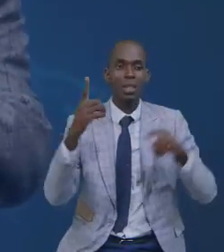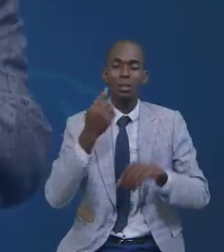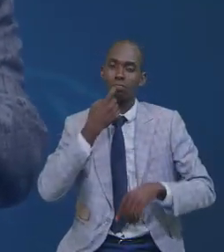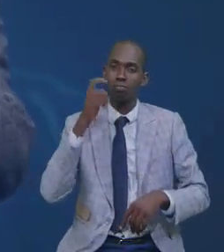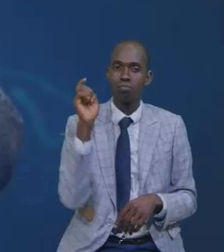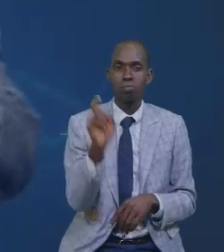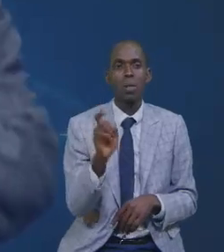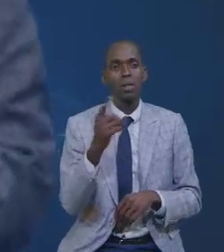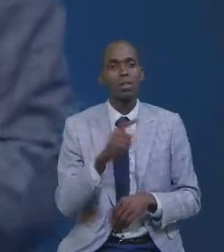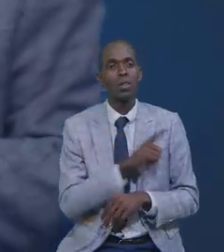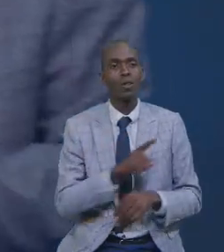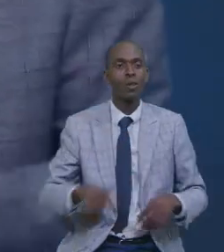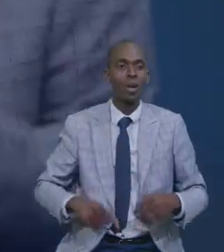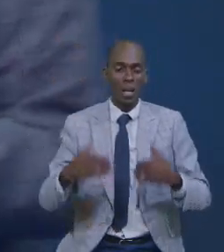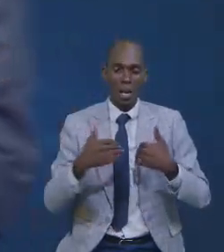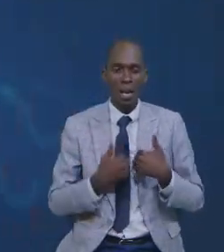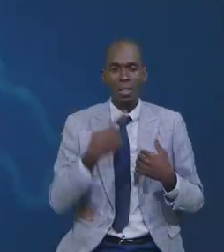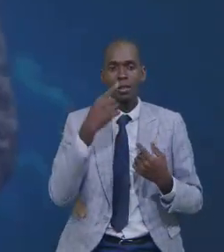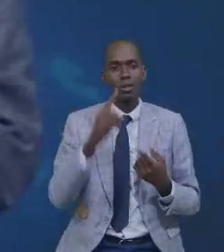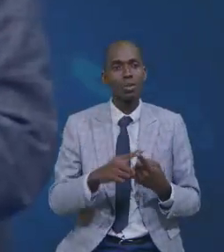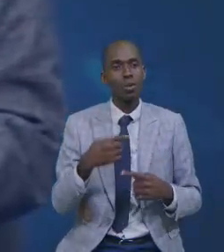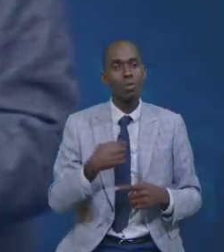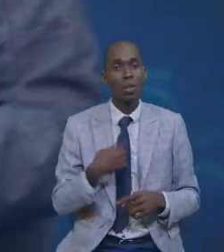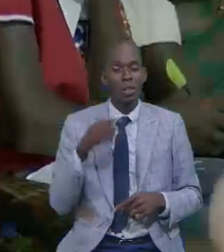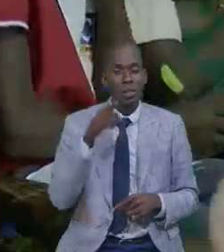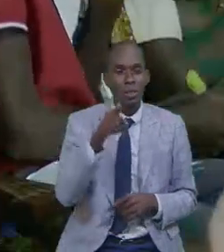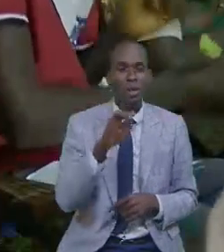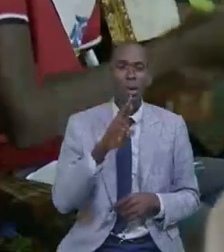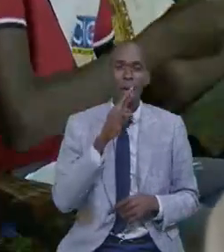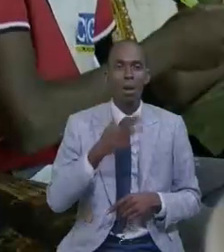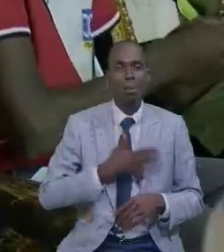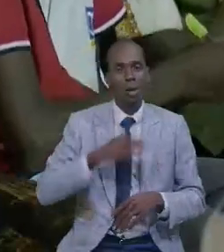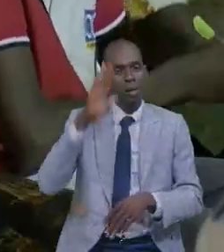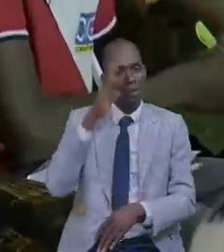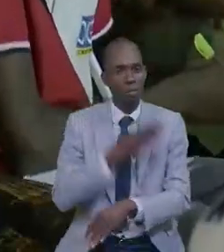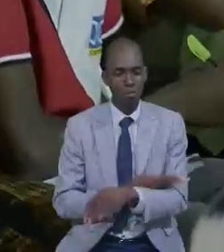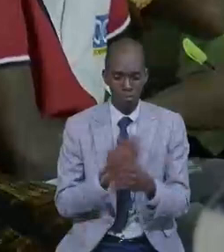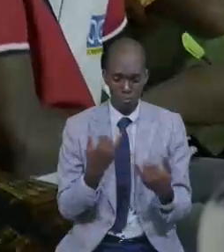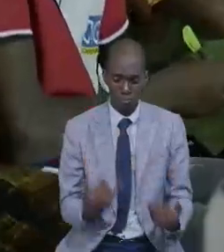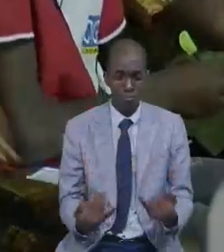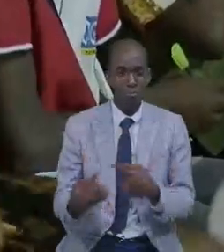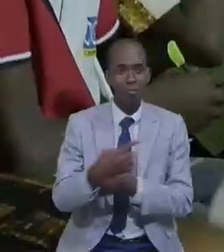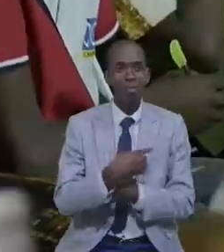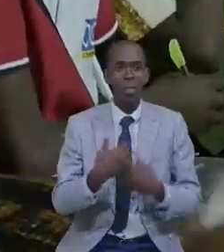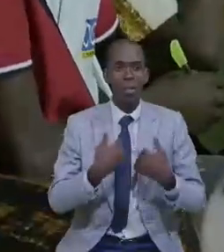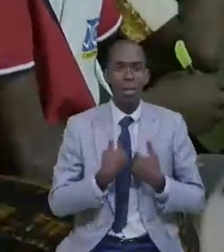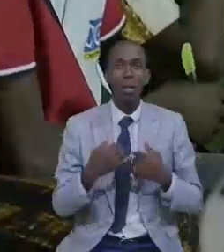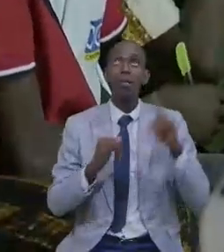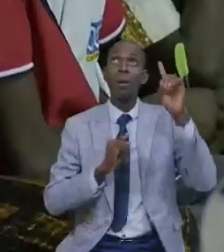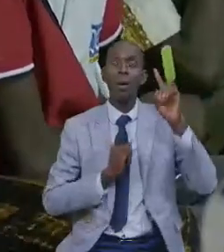has said unto me, thou art my son, this day have I begotten